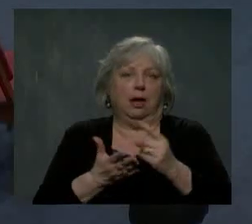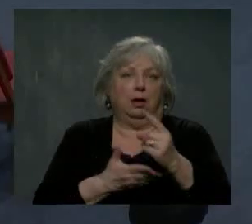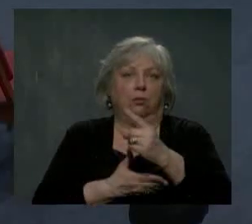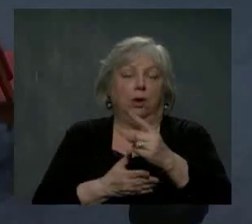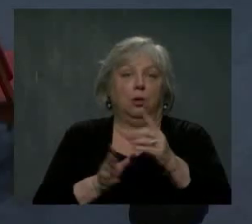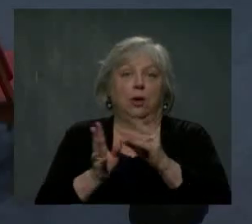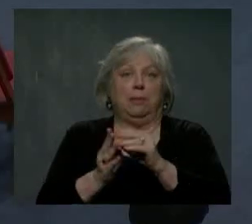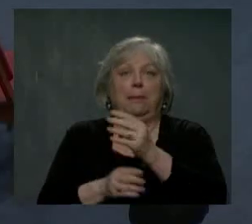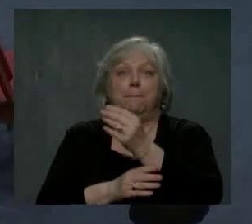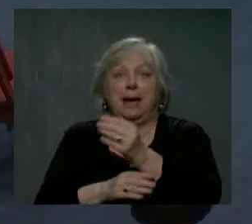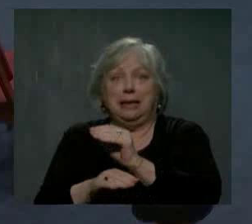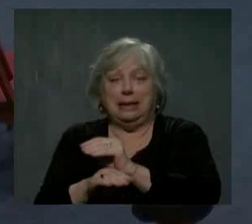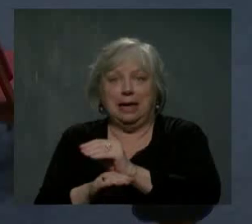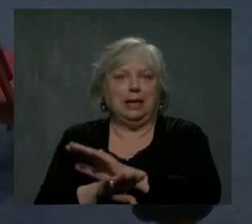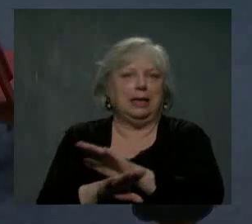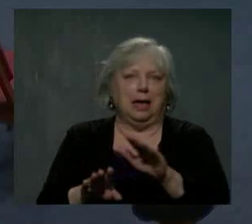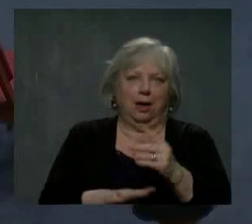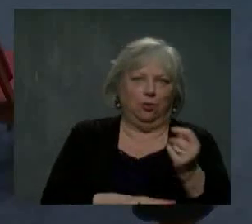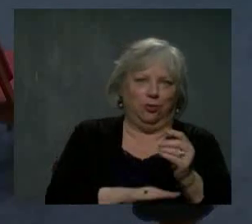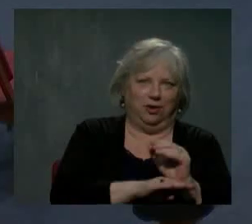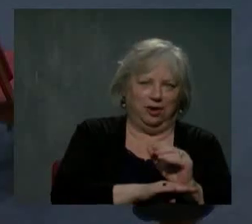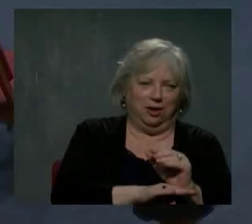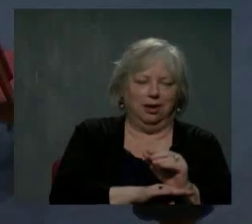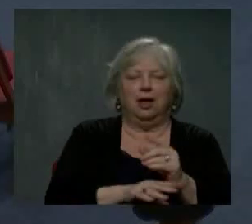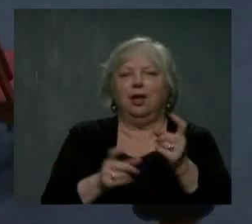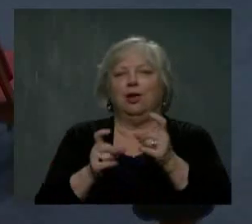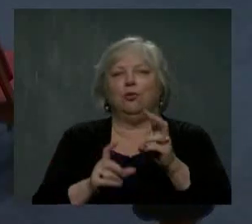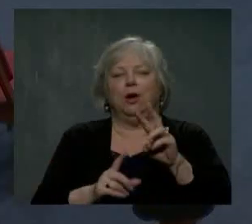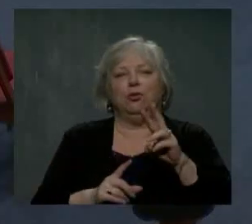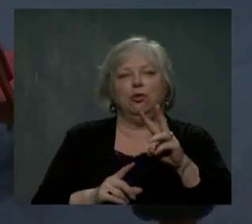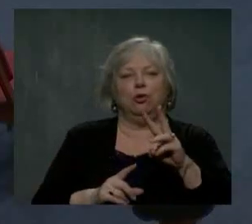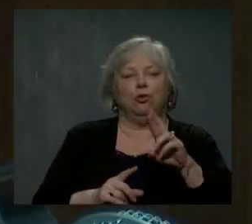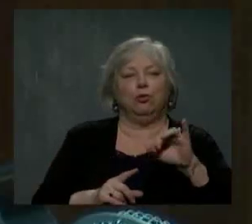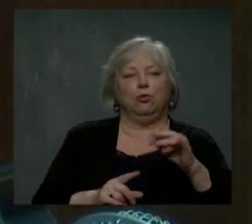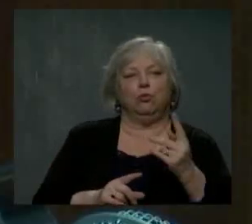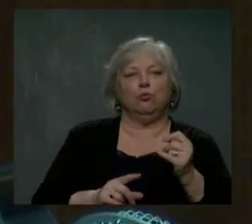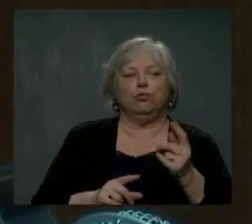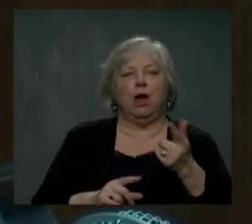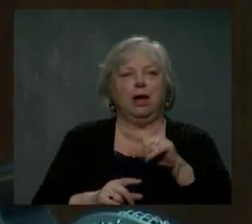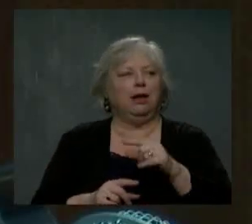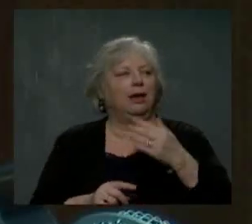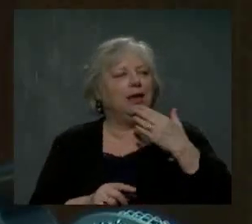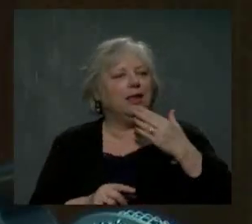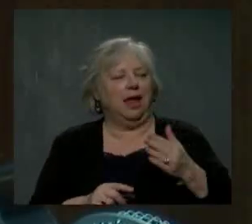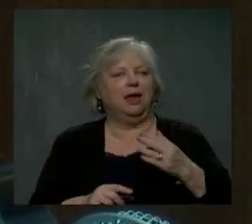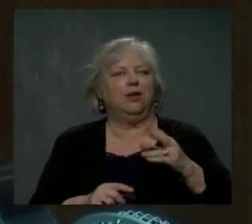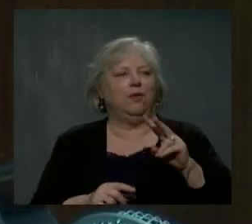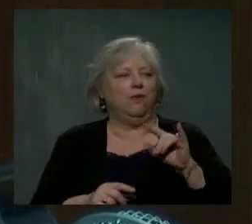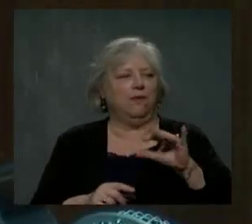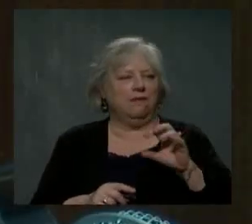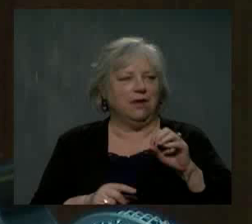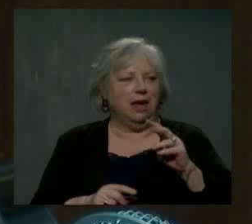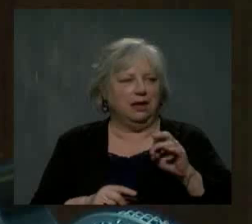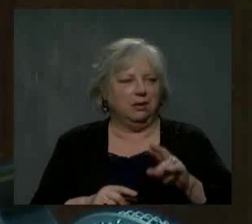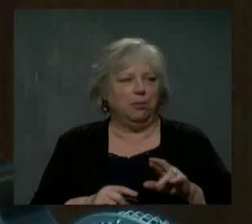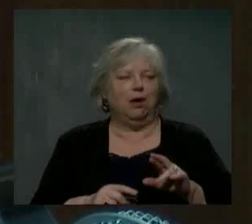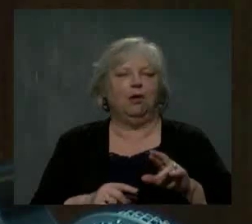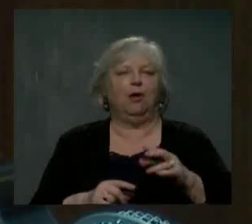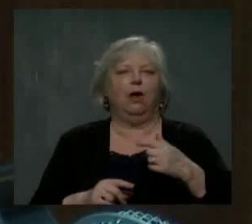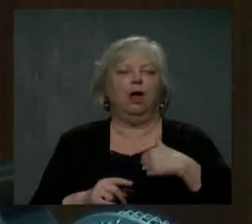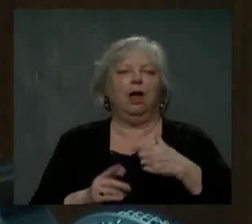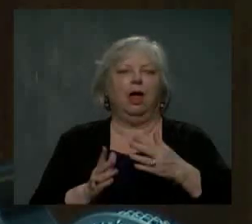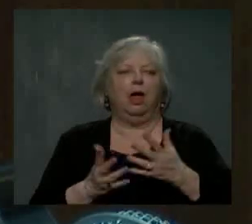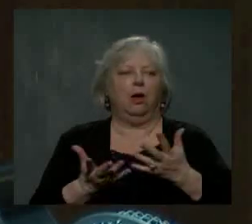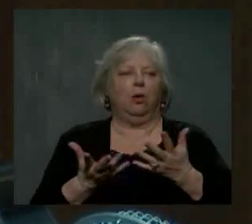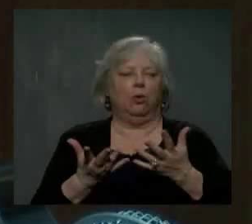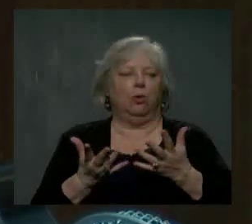not Tuesday. Director Wright. Thank you, Vice Mayor. I'm asking for